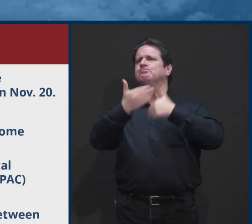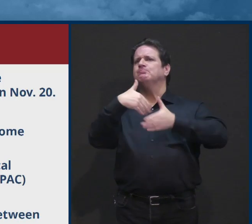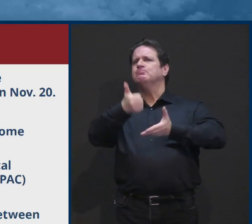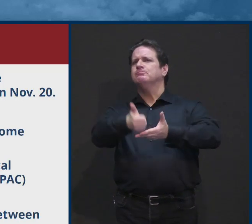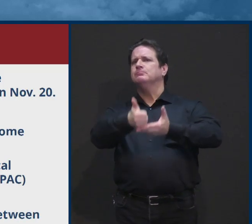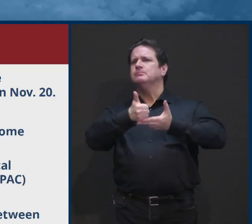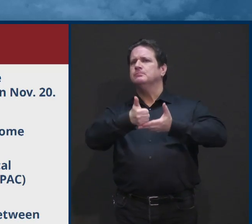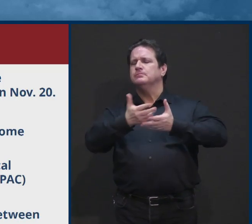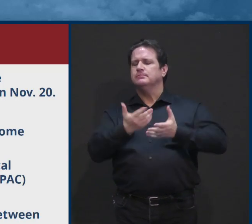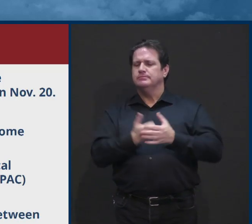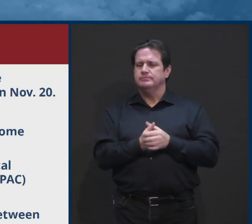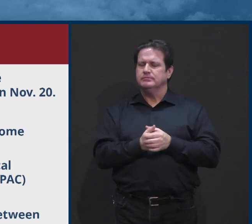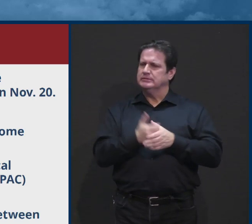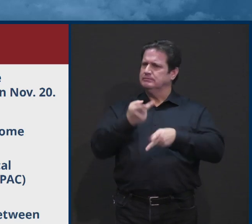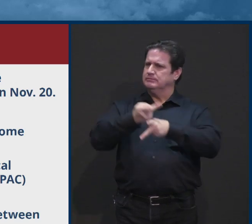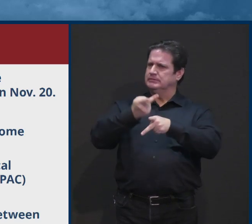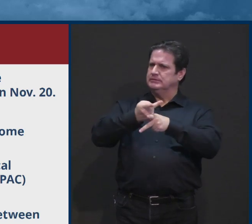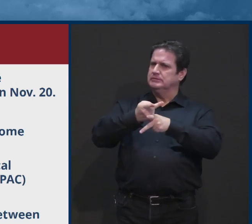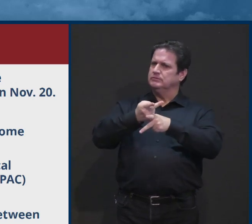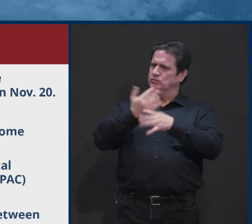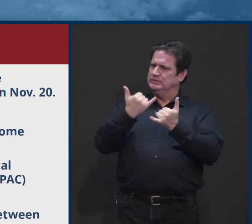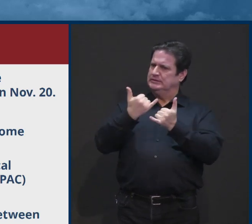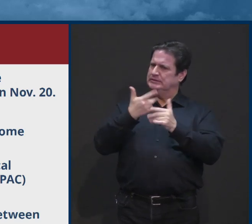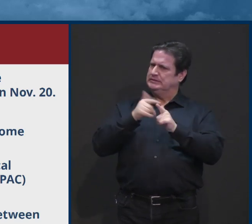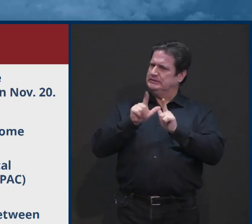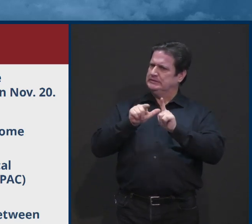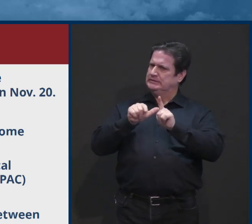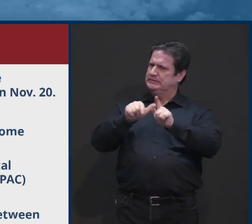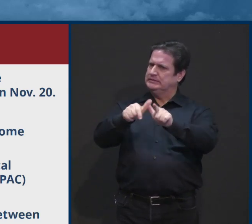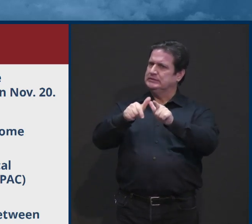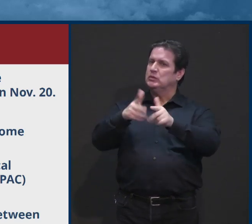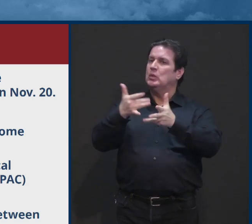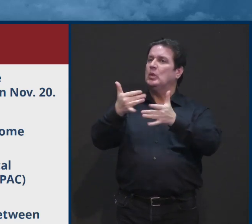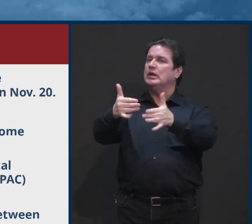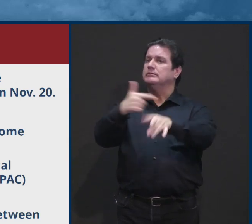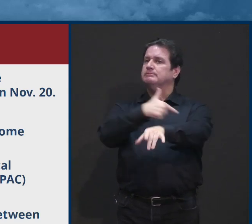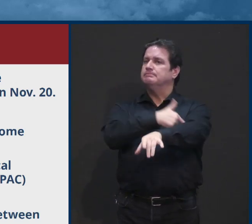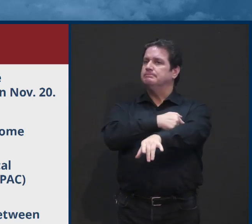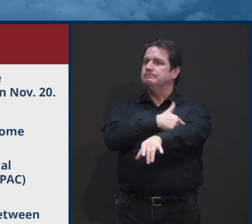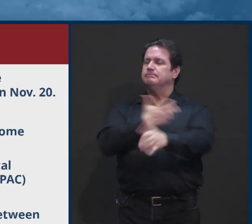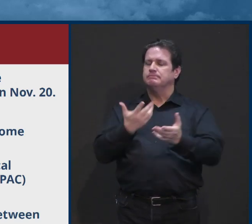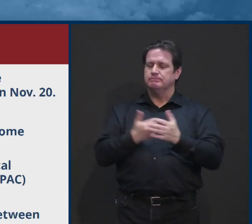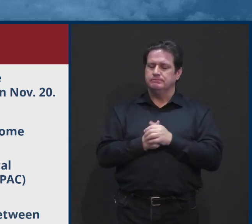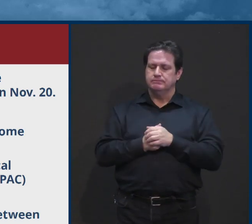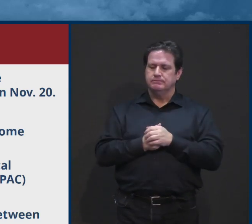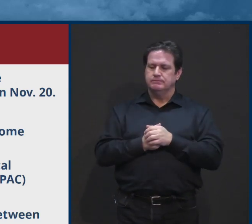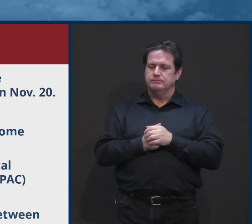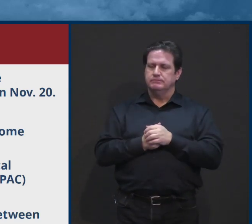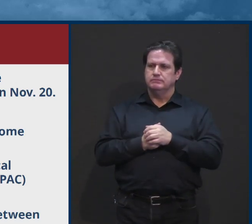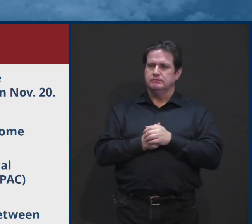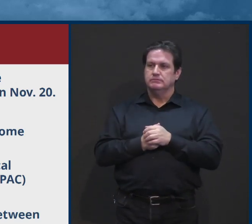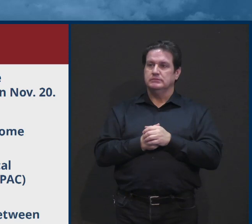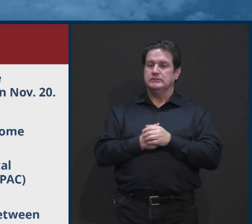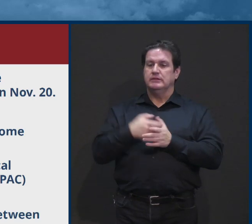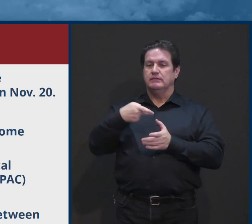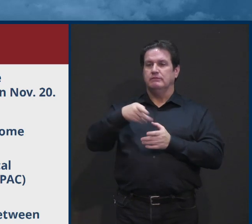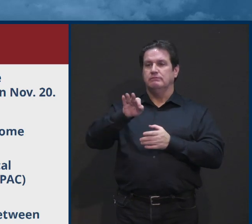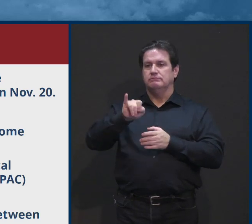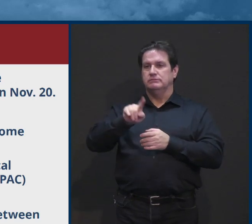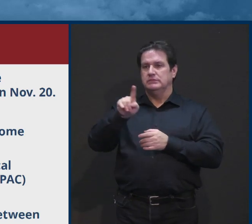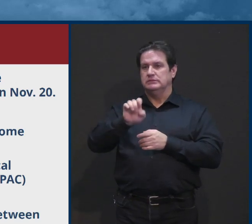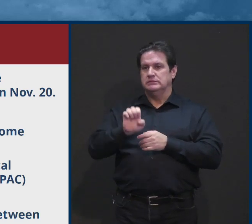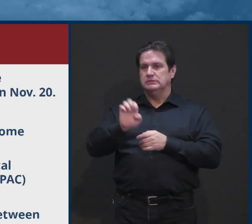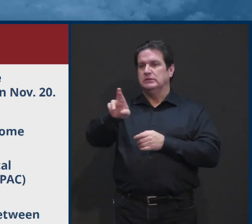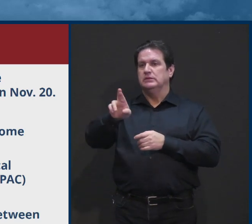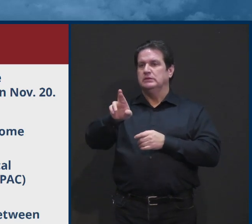be careful for a while longer. But Pfizer has submitted